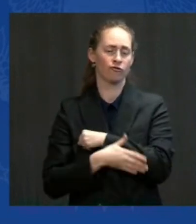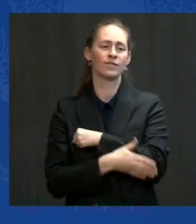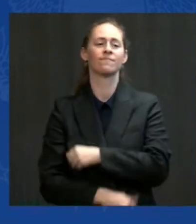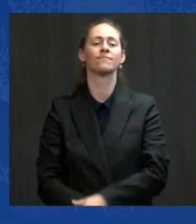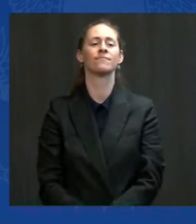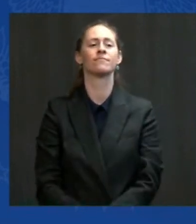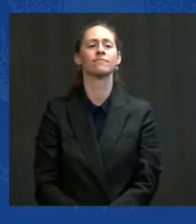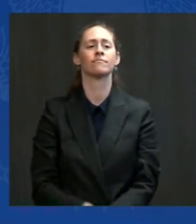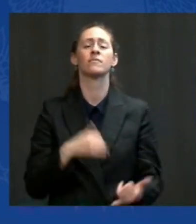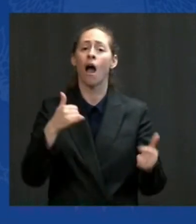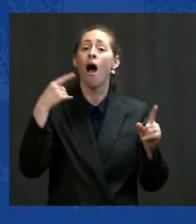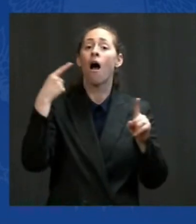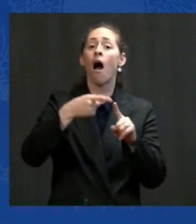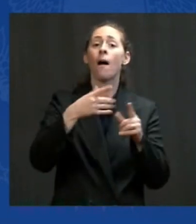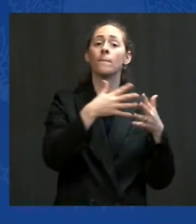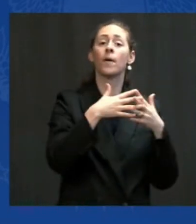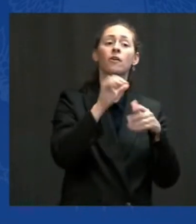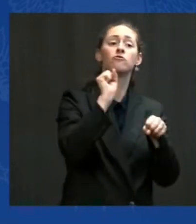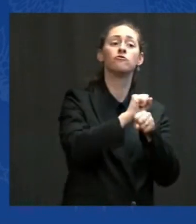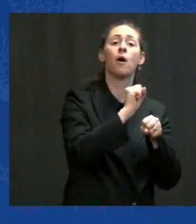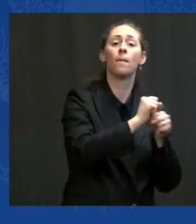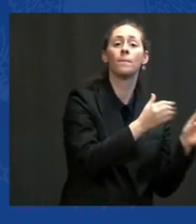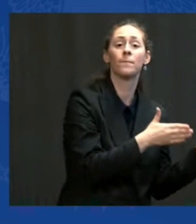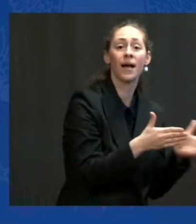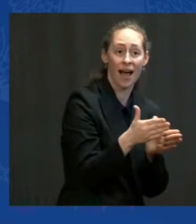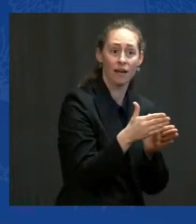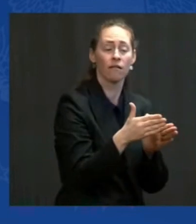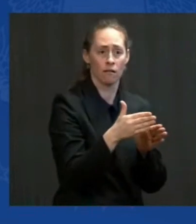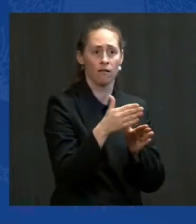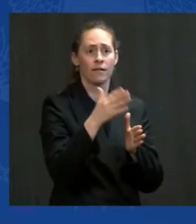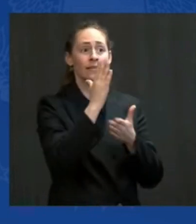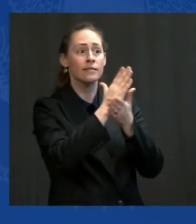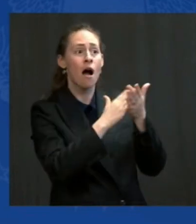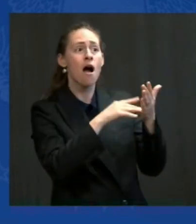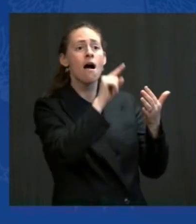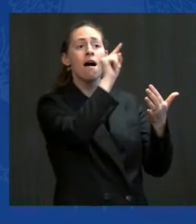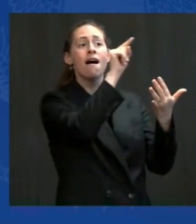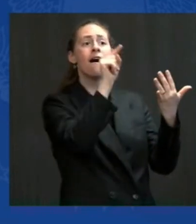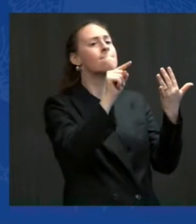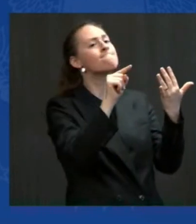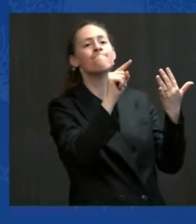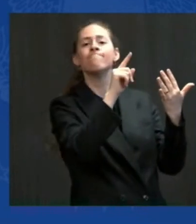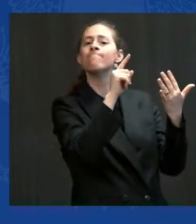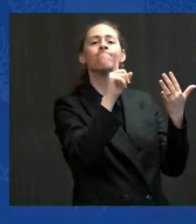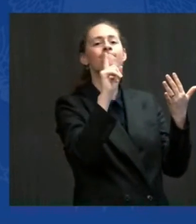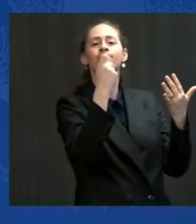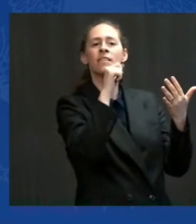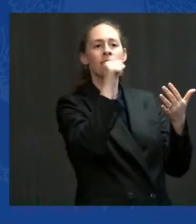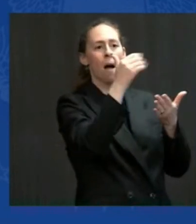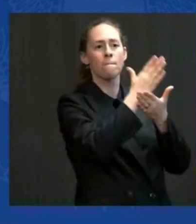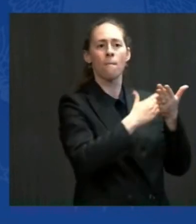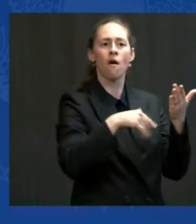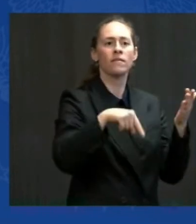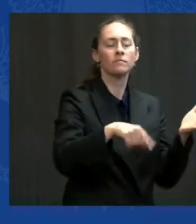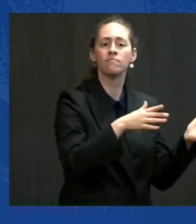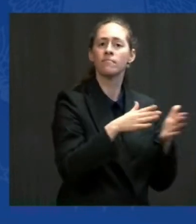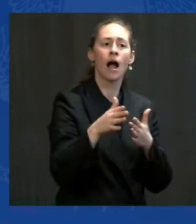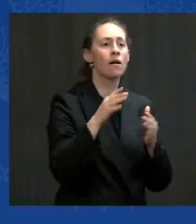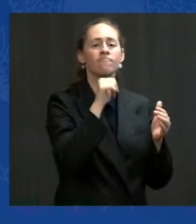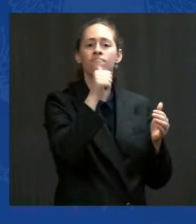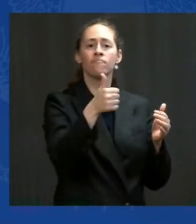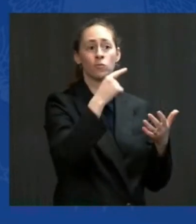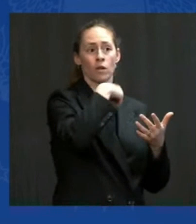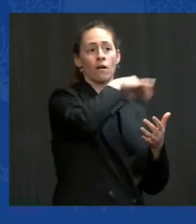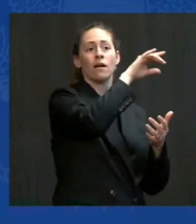essential and not included in the bipartisan infrastructure plan, as well as my American Families Plan. In Washington, they call it